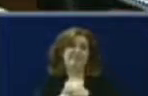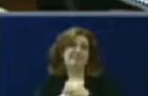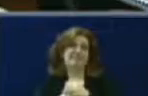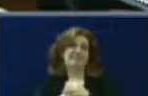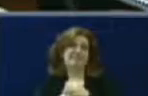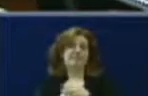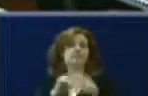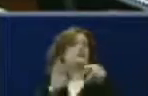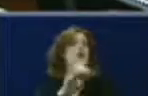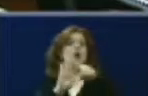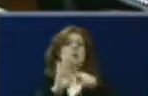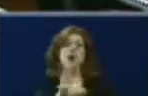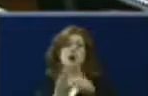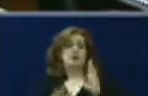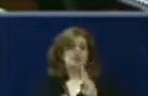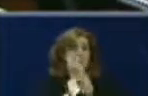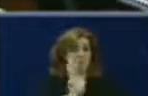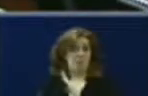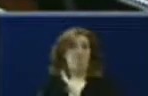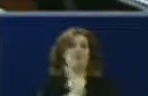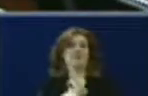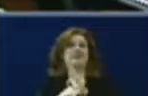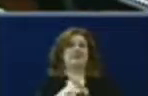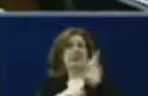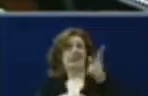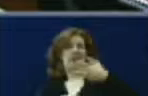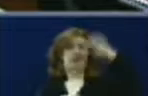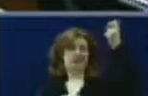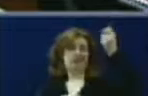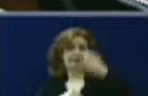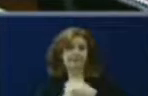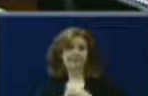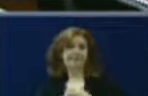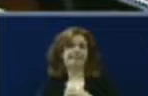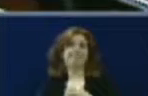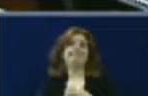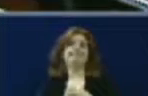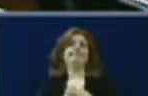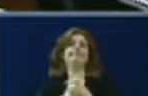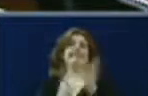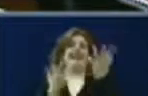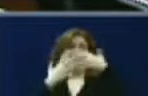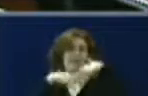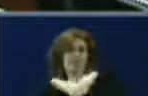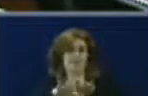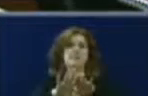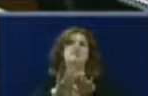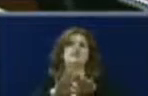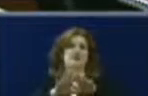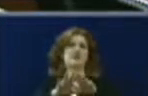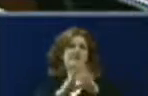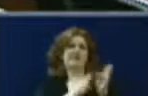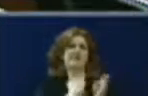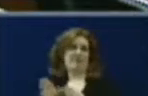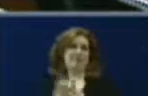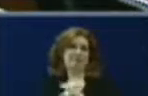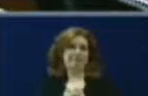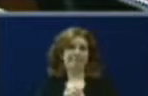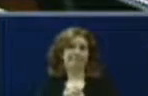Our policy of the board can get hijacked in the implementation phase.